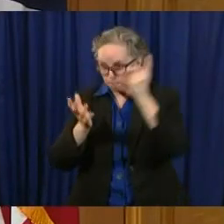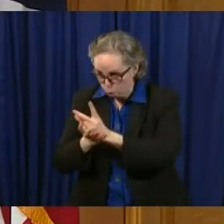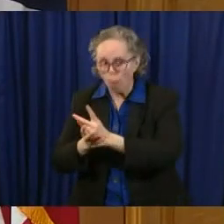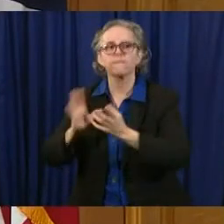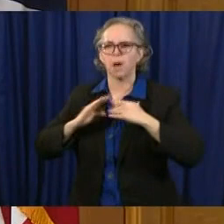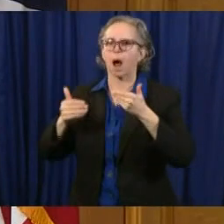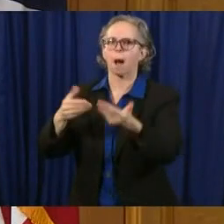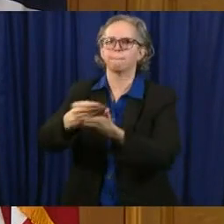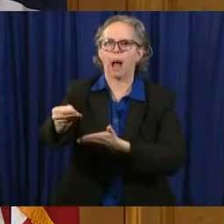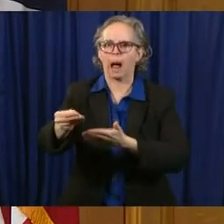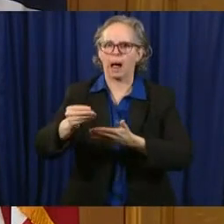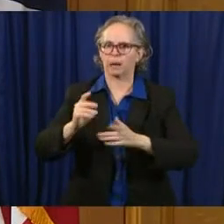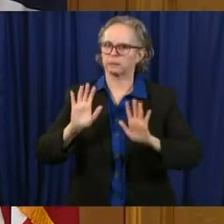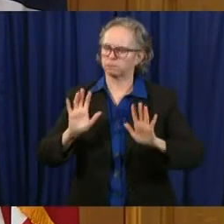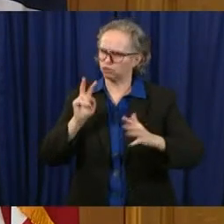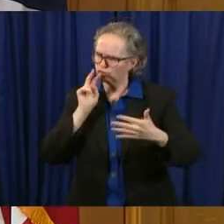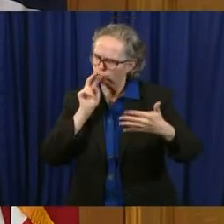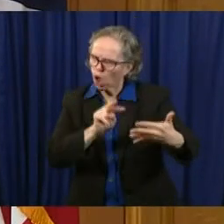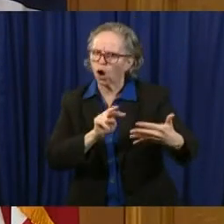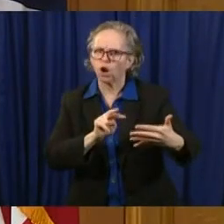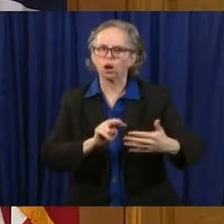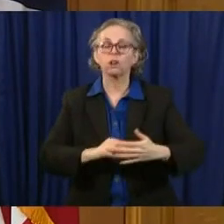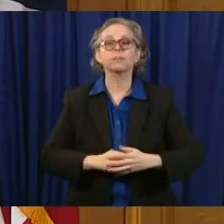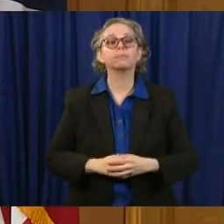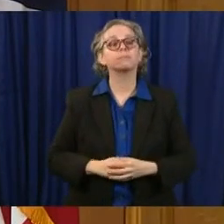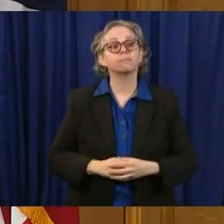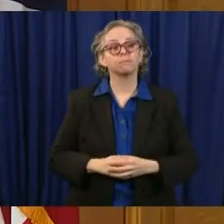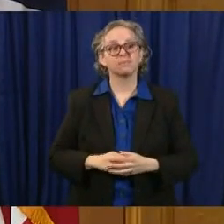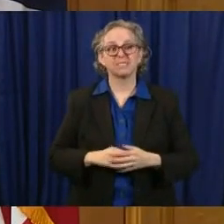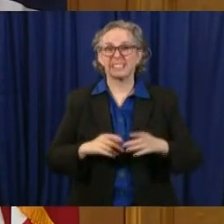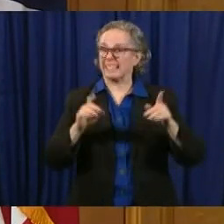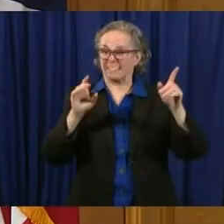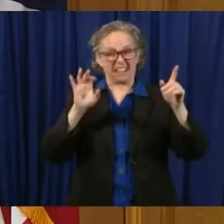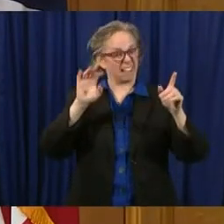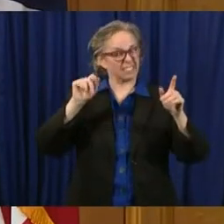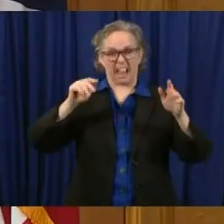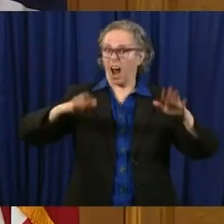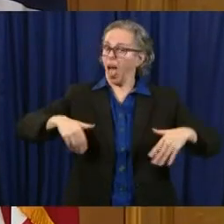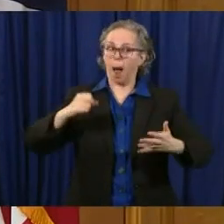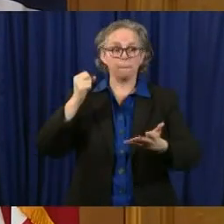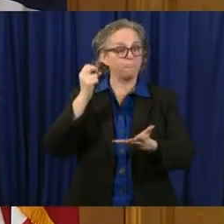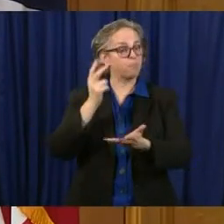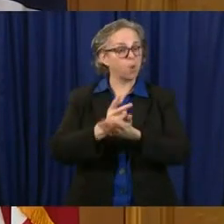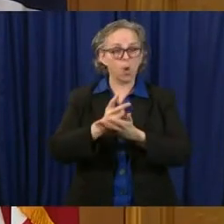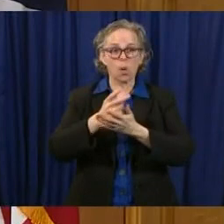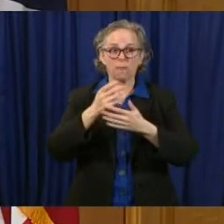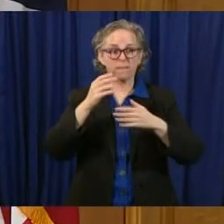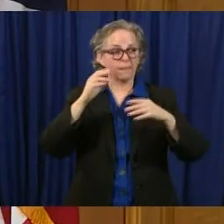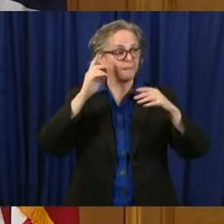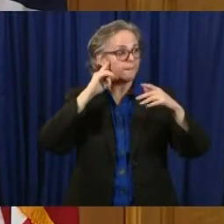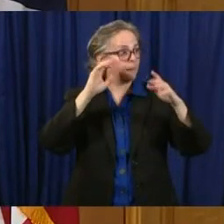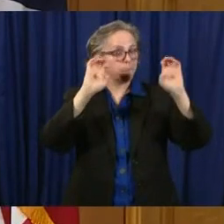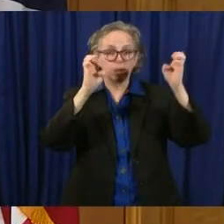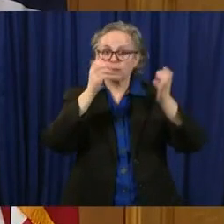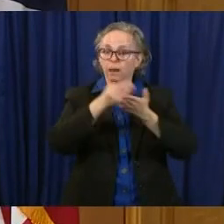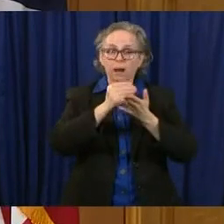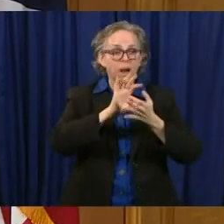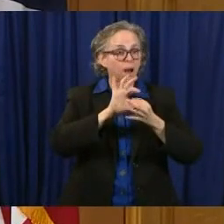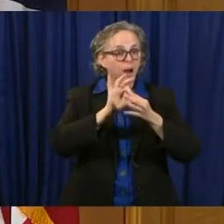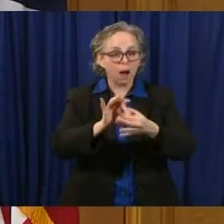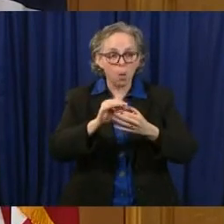FDA emergency use authorization approval, there's really no way to know if this testing is going to be